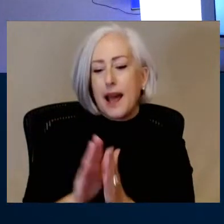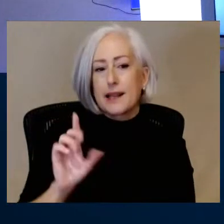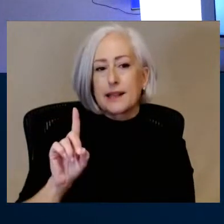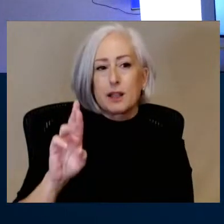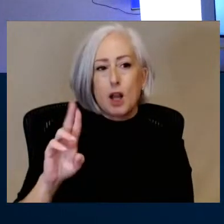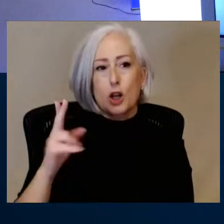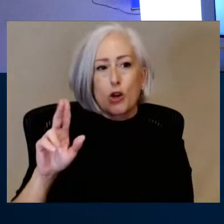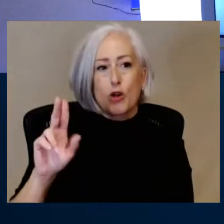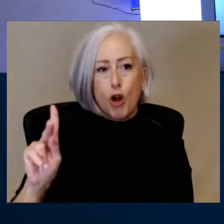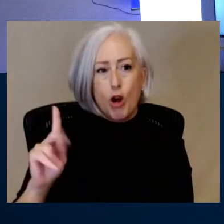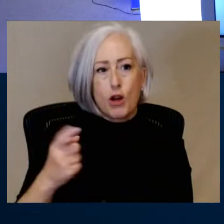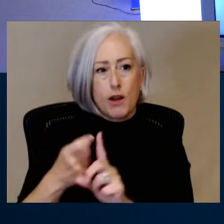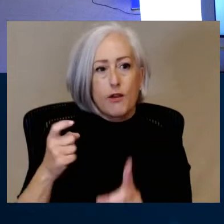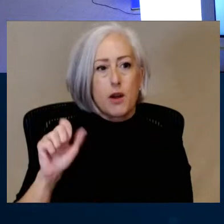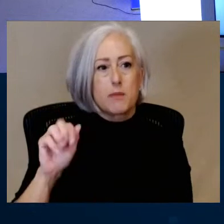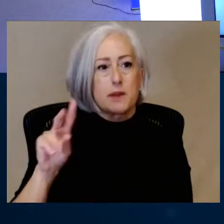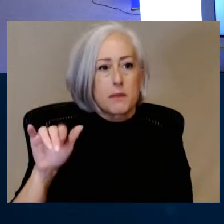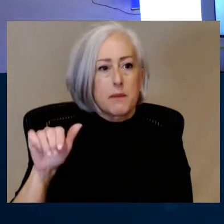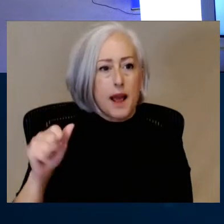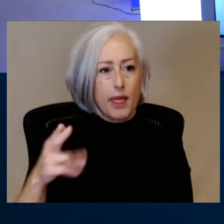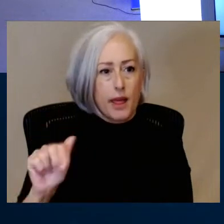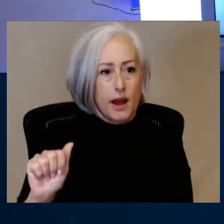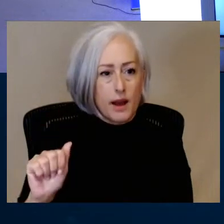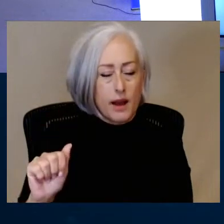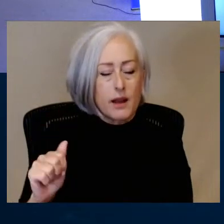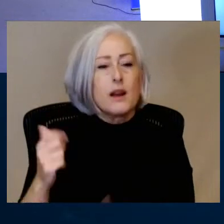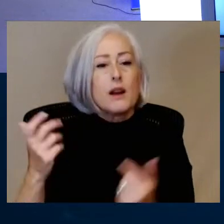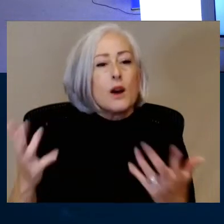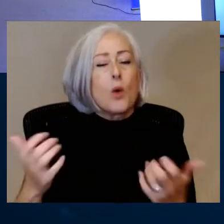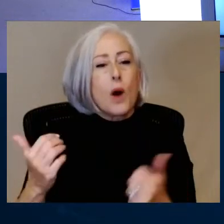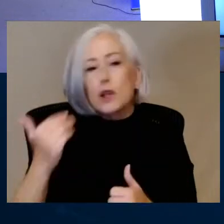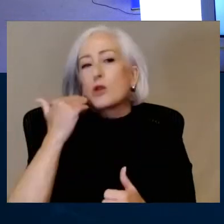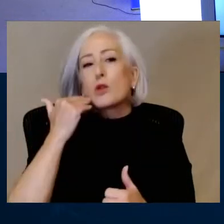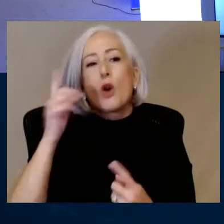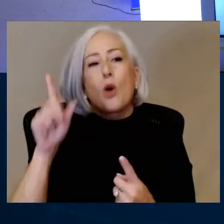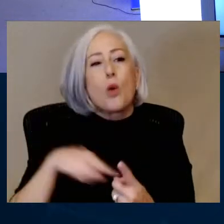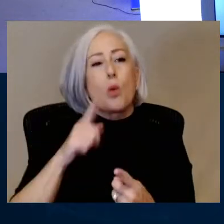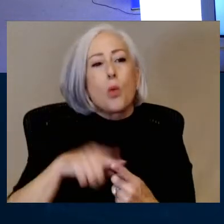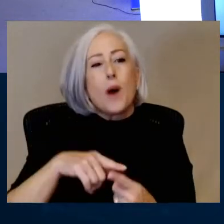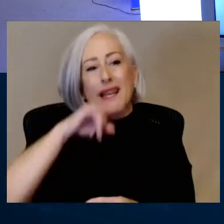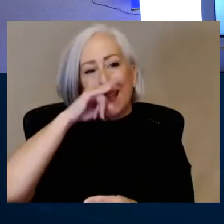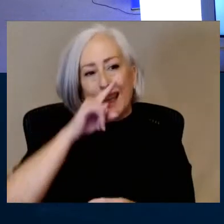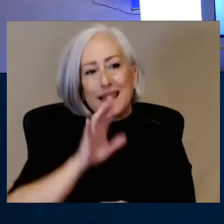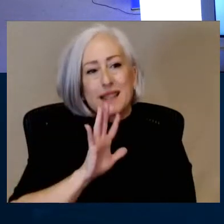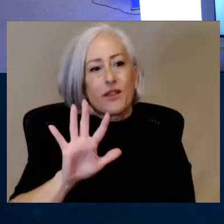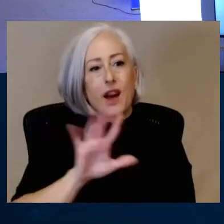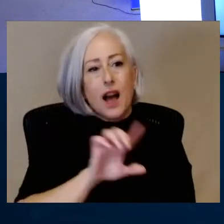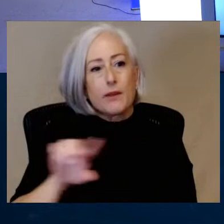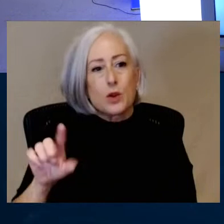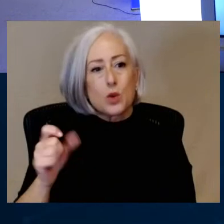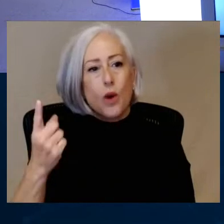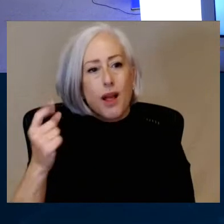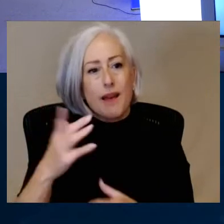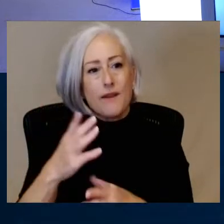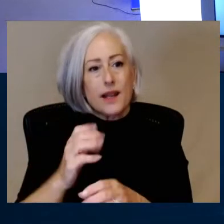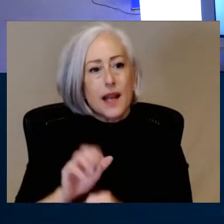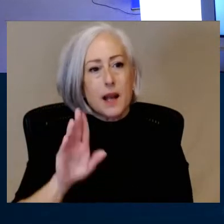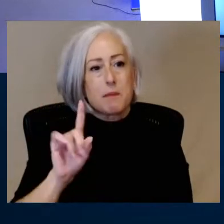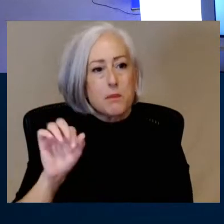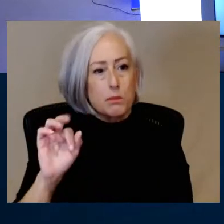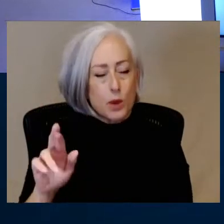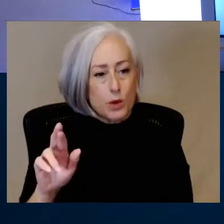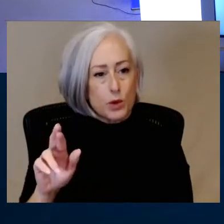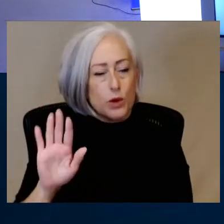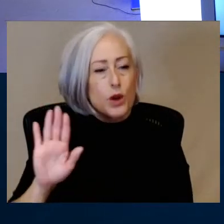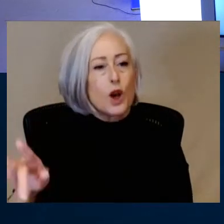from Samantha. She wants to know, when should our kids 5 to 11 get boosted? Her kid is going to be involved